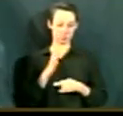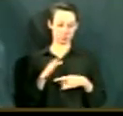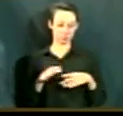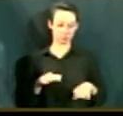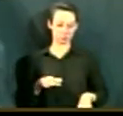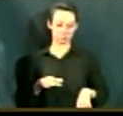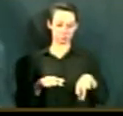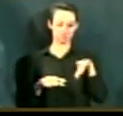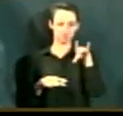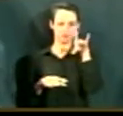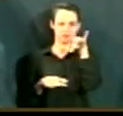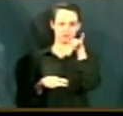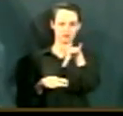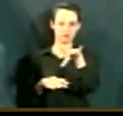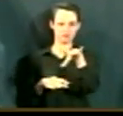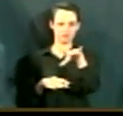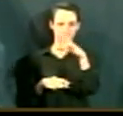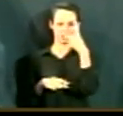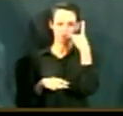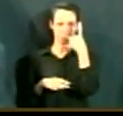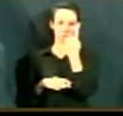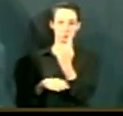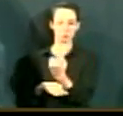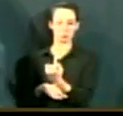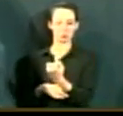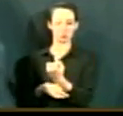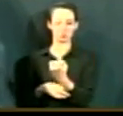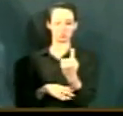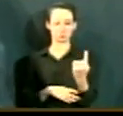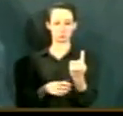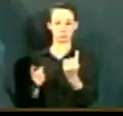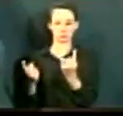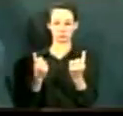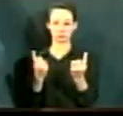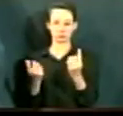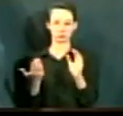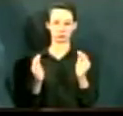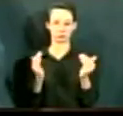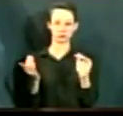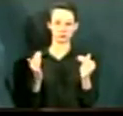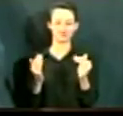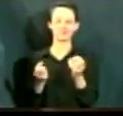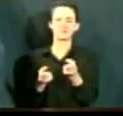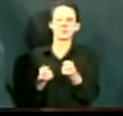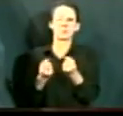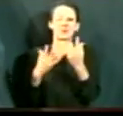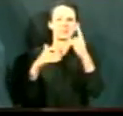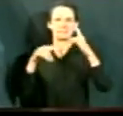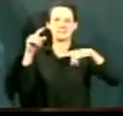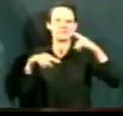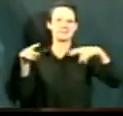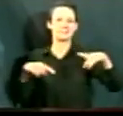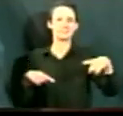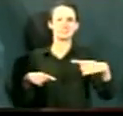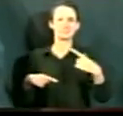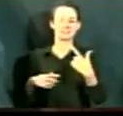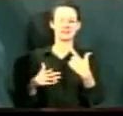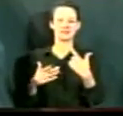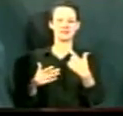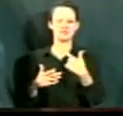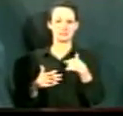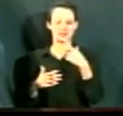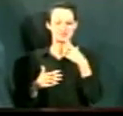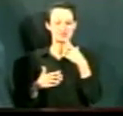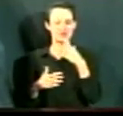pocket to put it in one plan versus another? Yeah, there's a lot of choices in it. I'll say this, it'll range anywhere from about